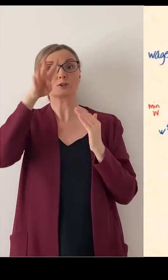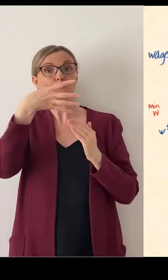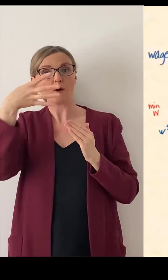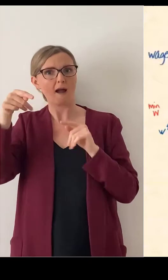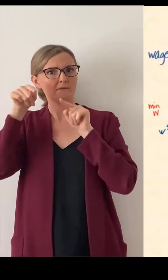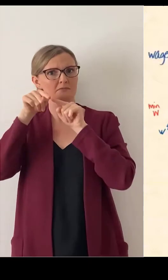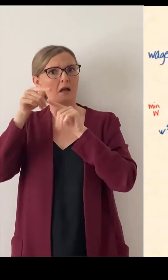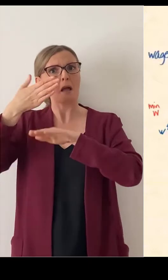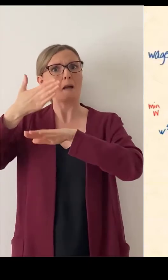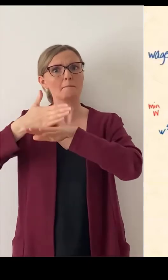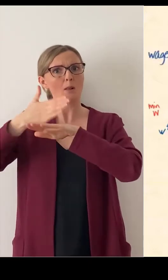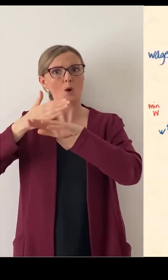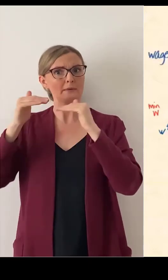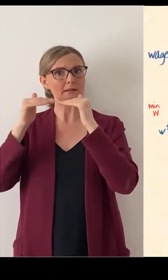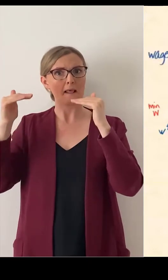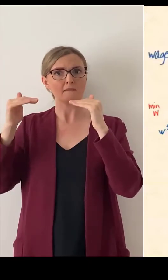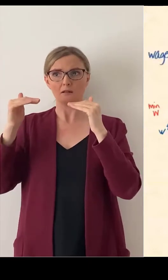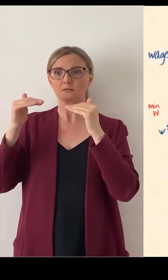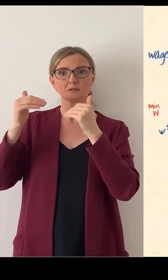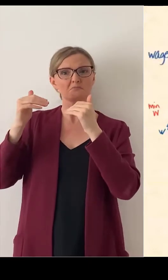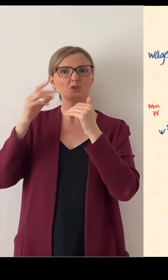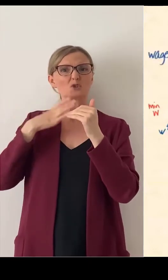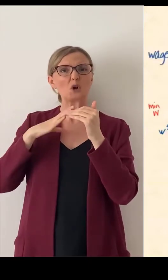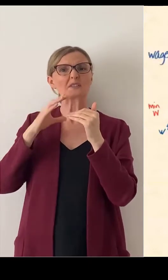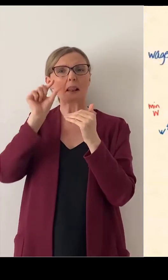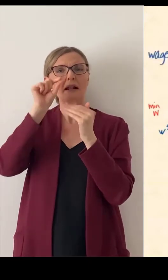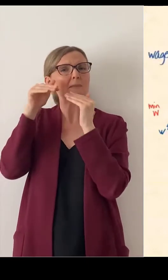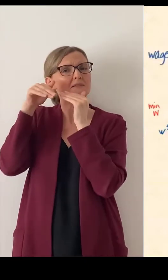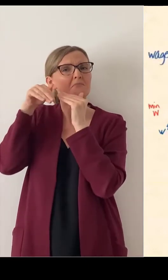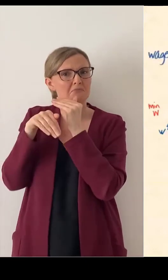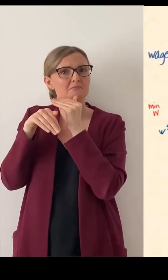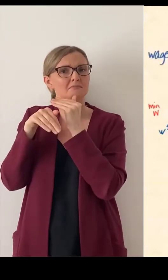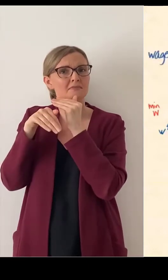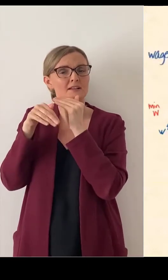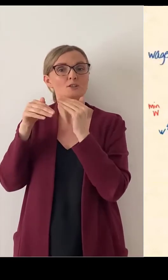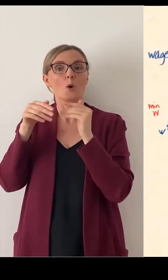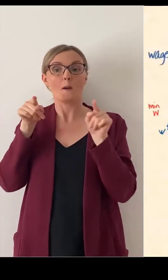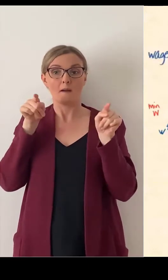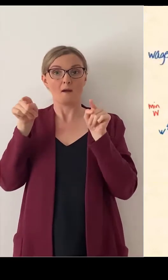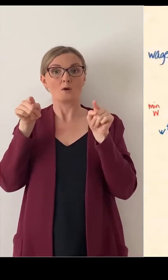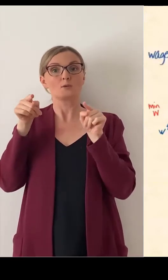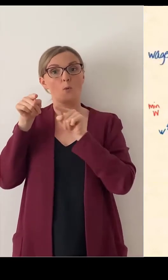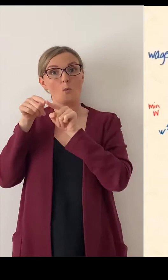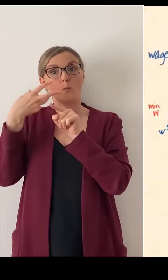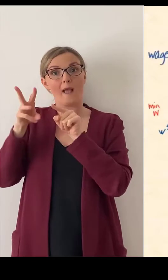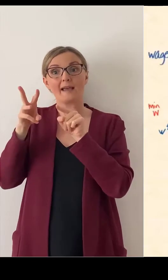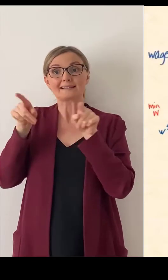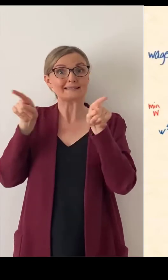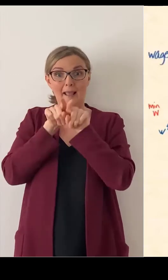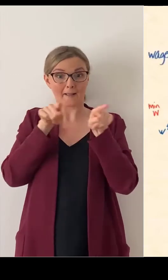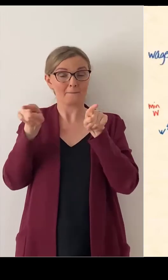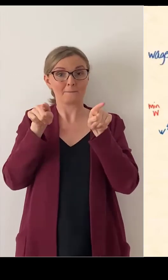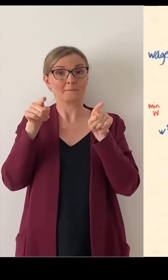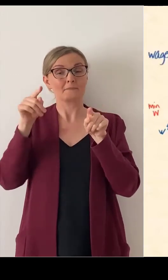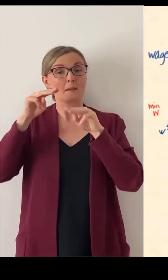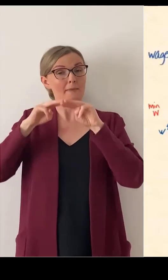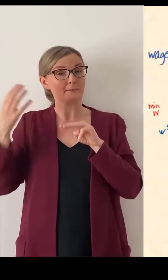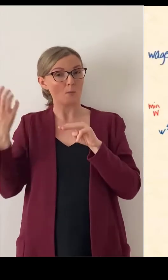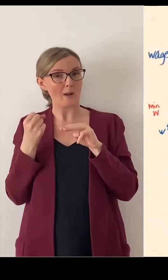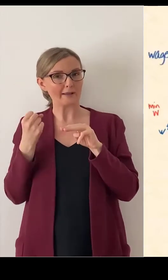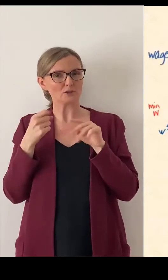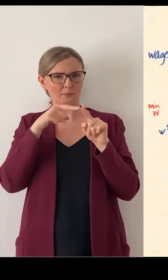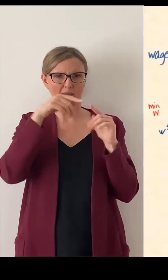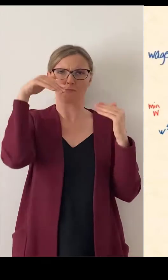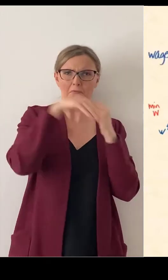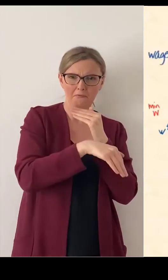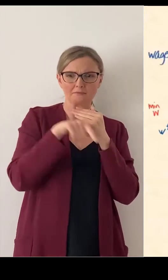the level of employment goes down by a little bit when we impose the same minimum wage. Because